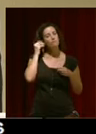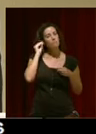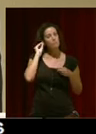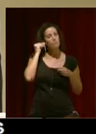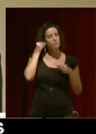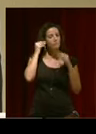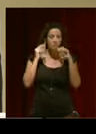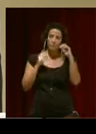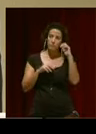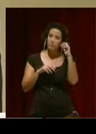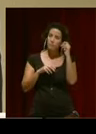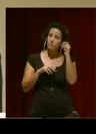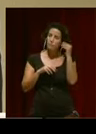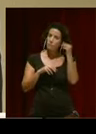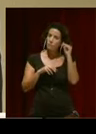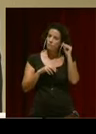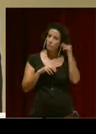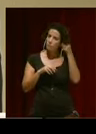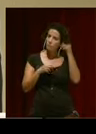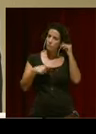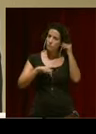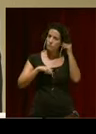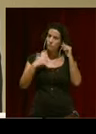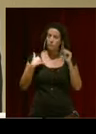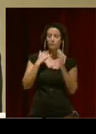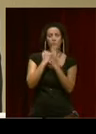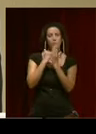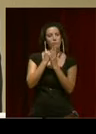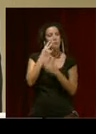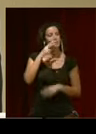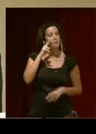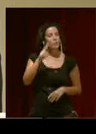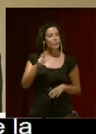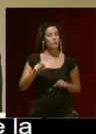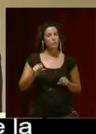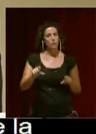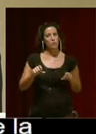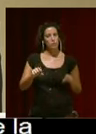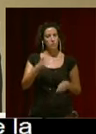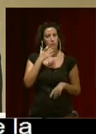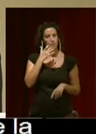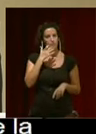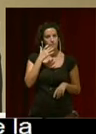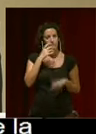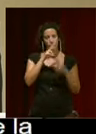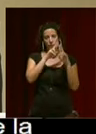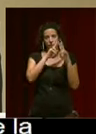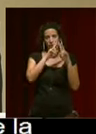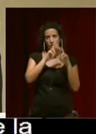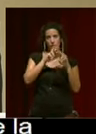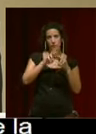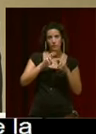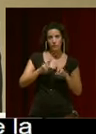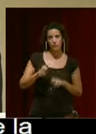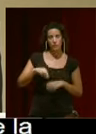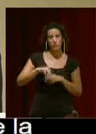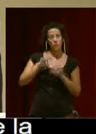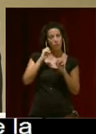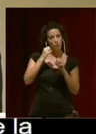Mira, nosotros ya tenemos experiencia. We already have experience with the wheelchair